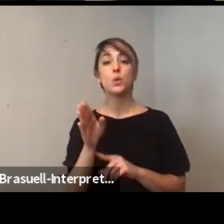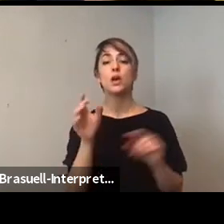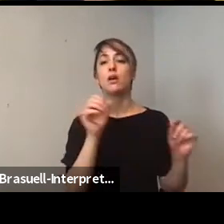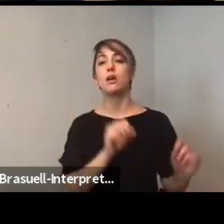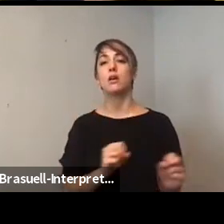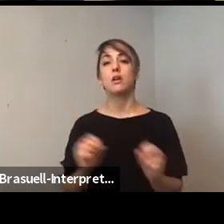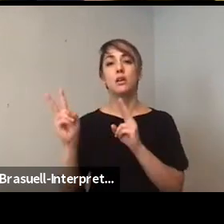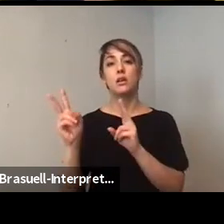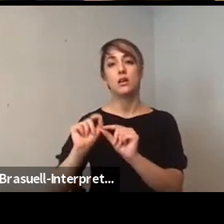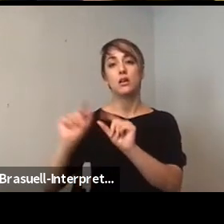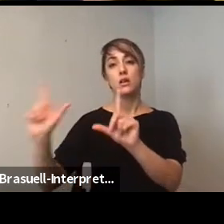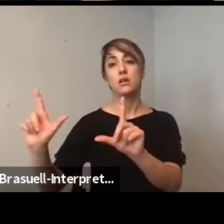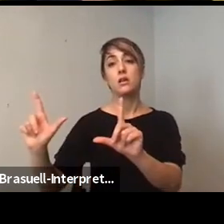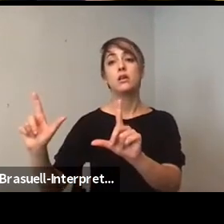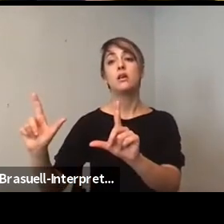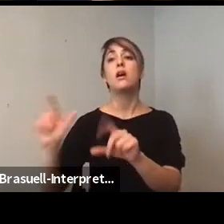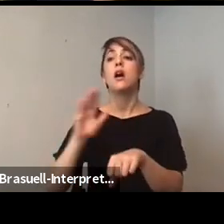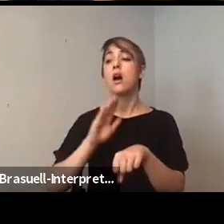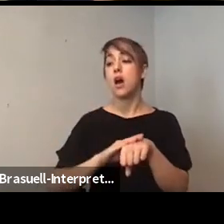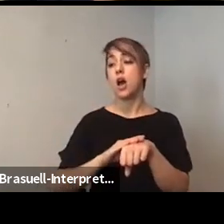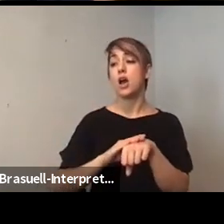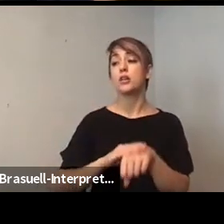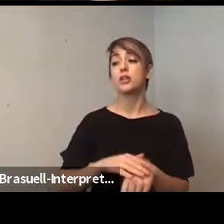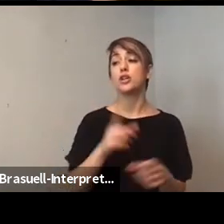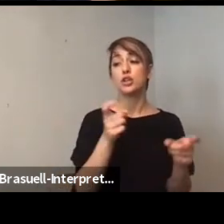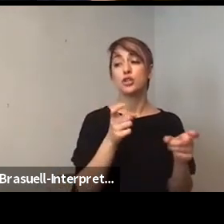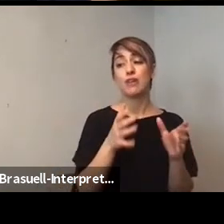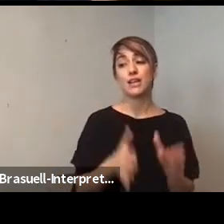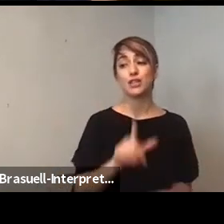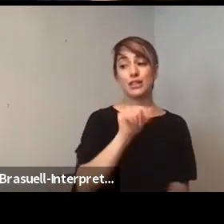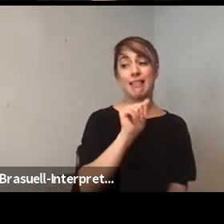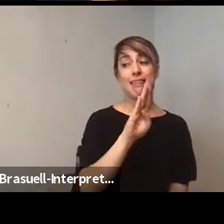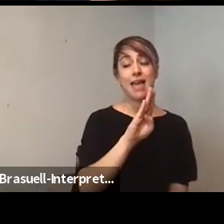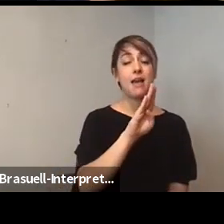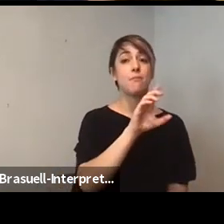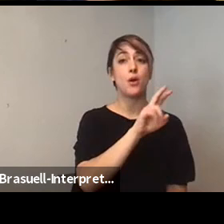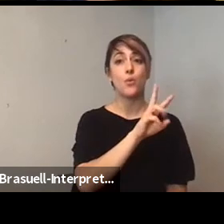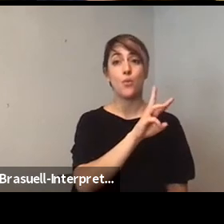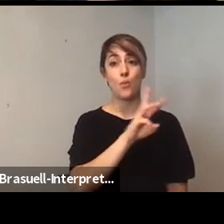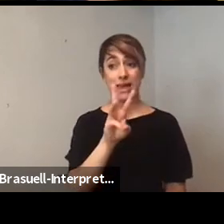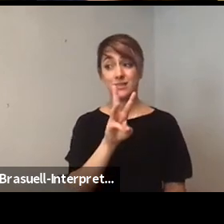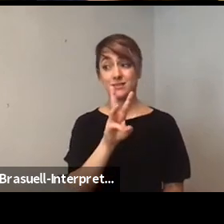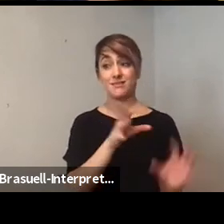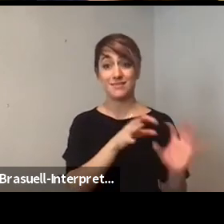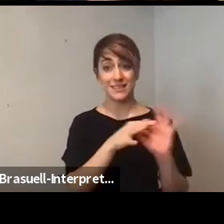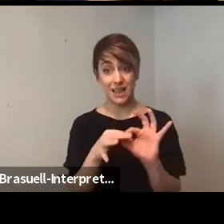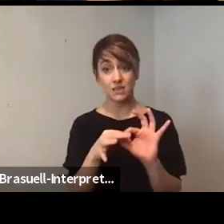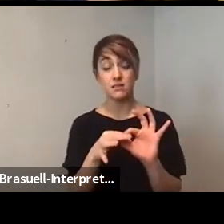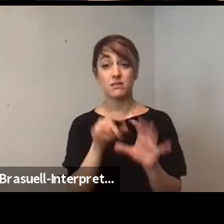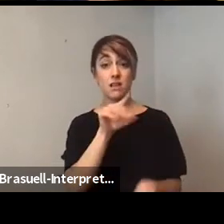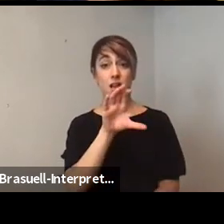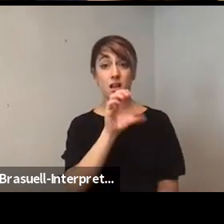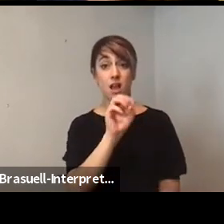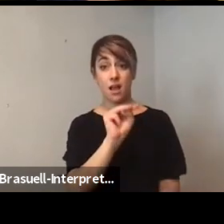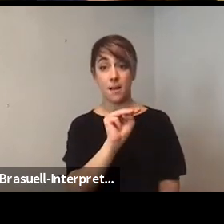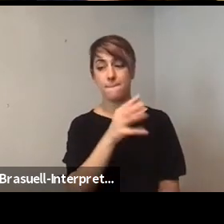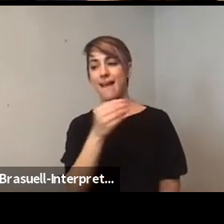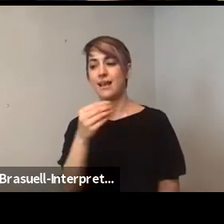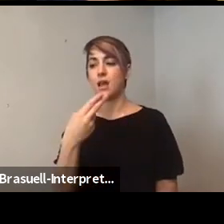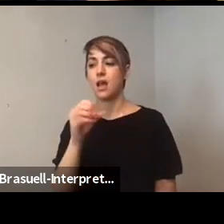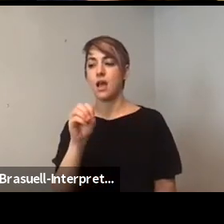Lab West.com. We should also just take a moment to say thank you to our long-term supporters, people